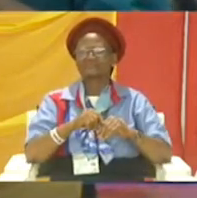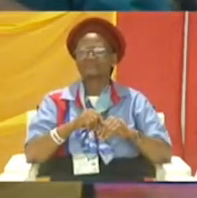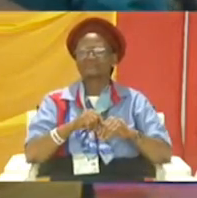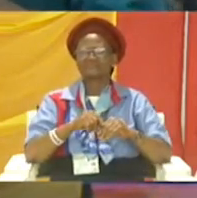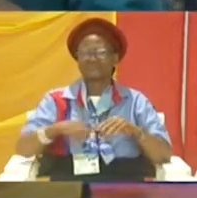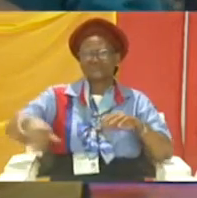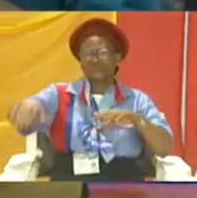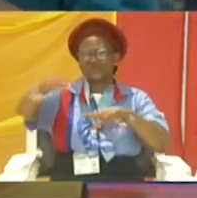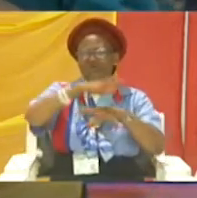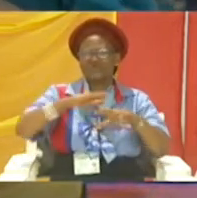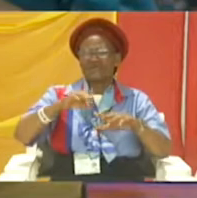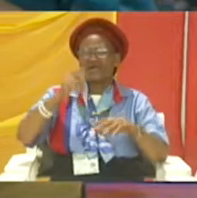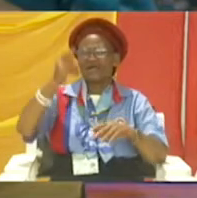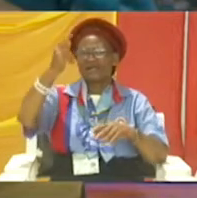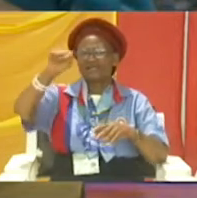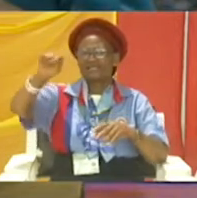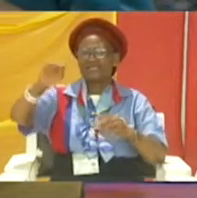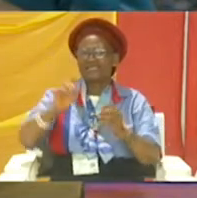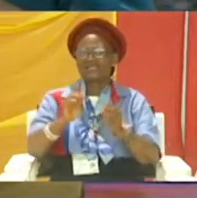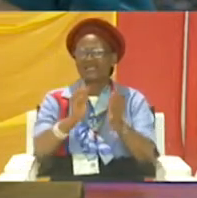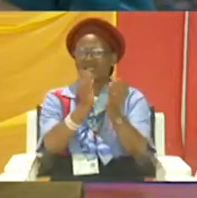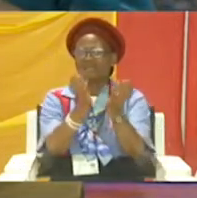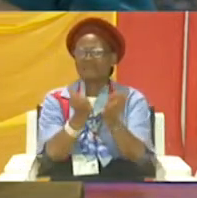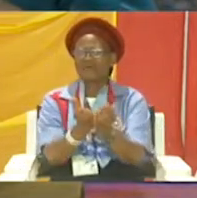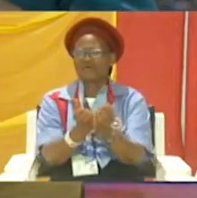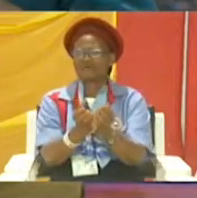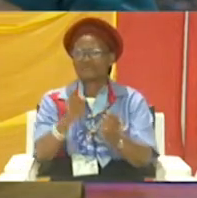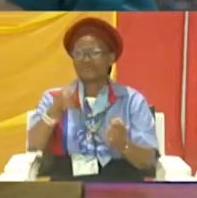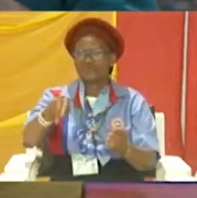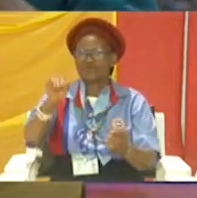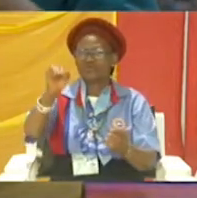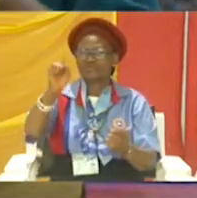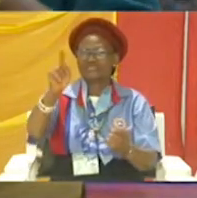pot. It will